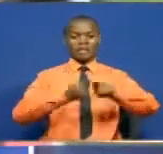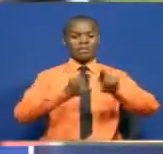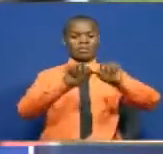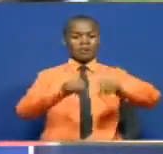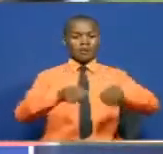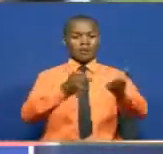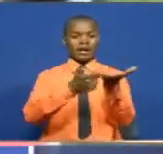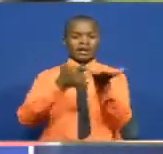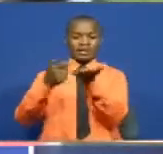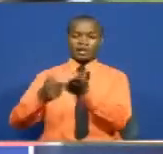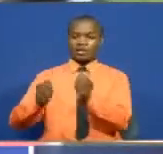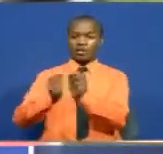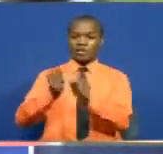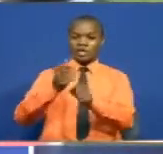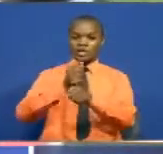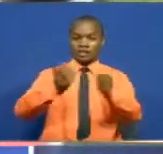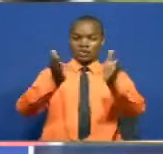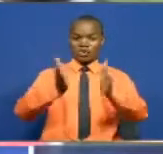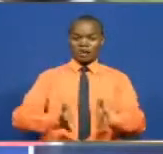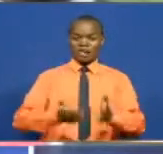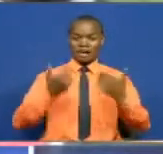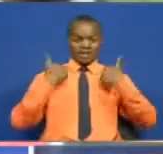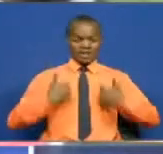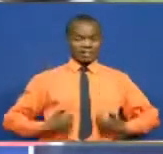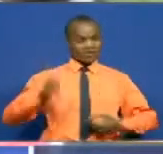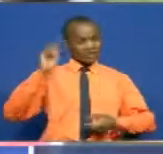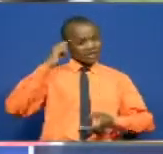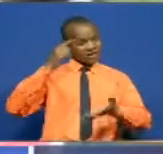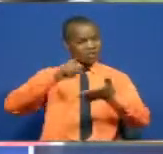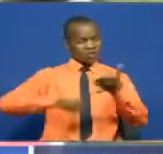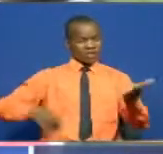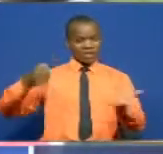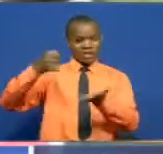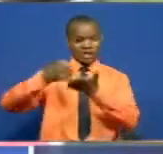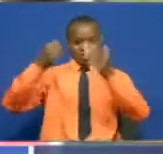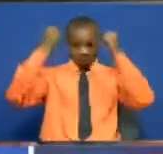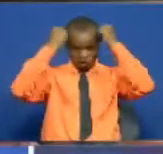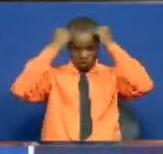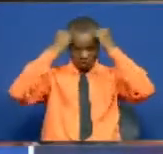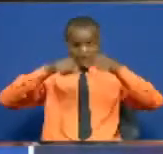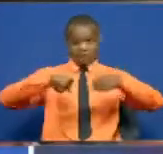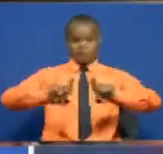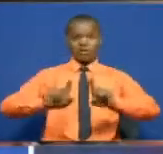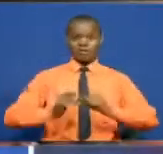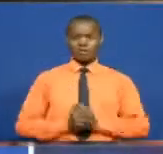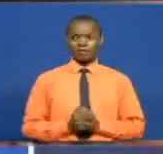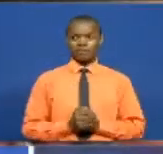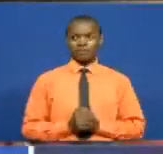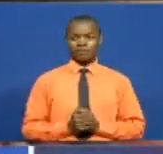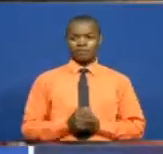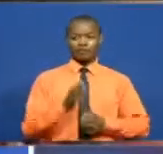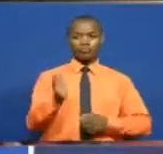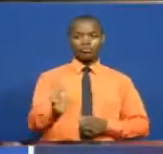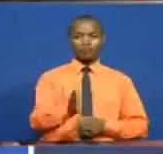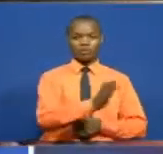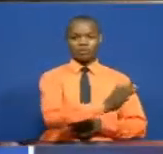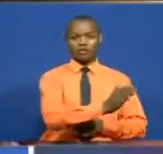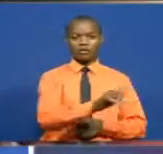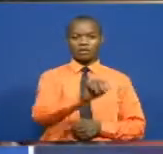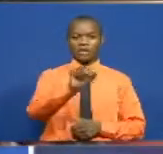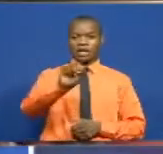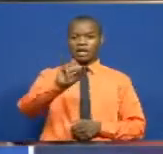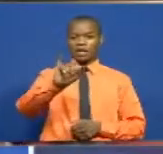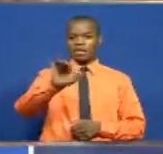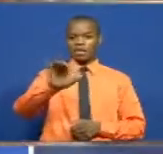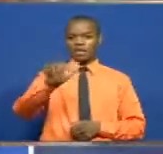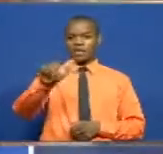stakeholders, which in my opinion must include the students themselves. Elsewhere, here, Governor Conor Rasanga